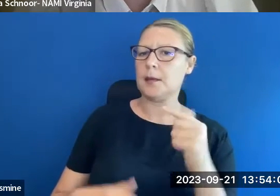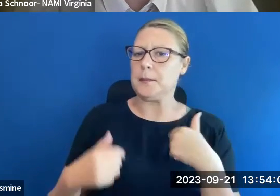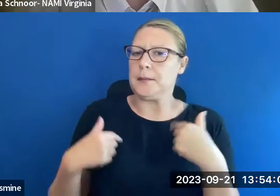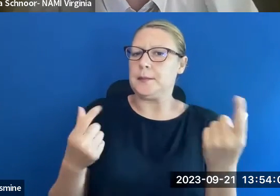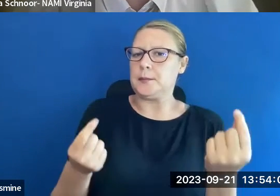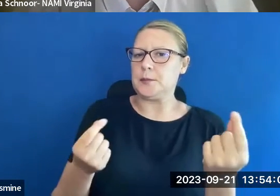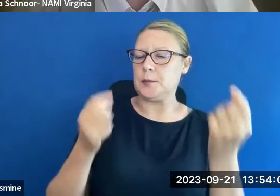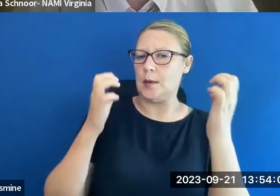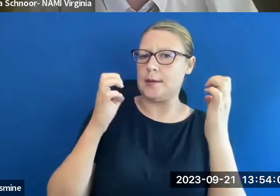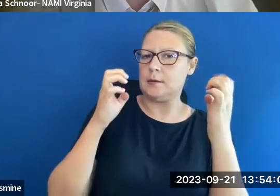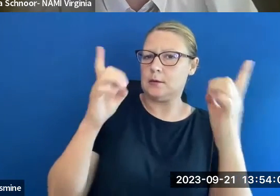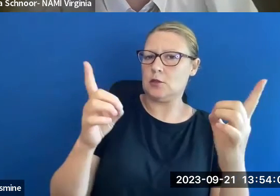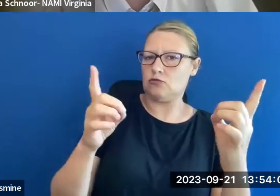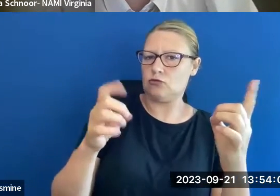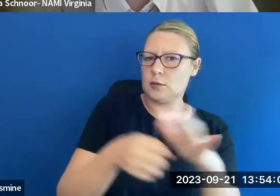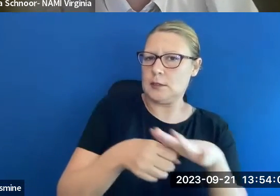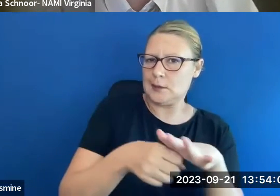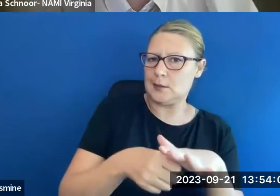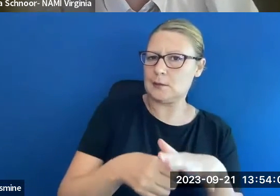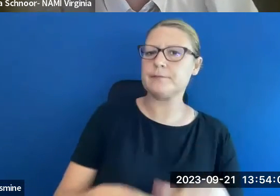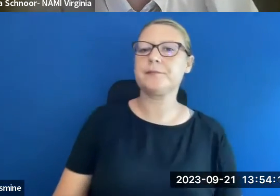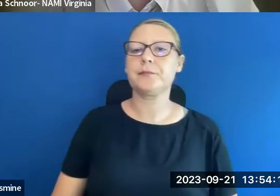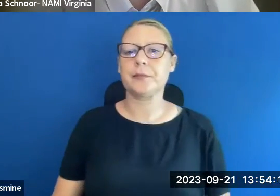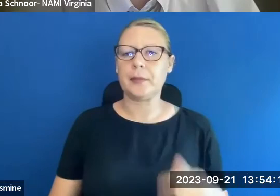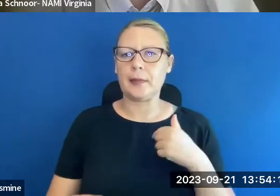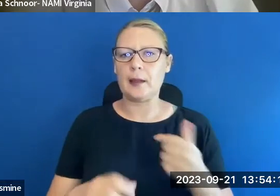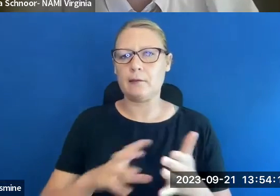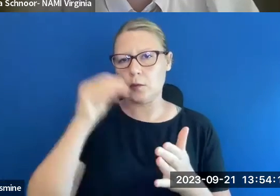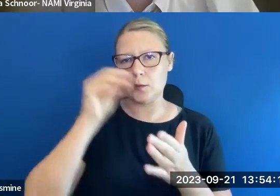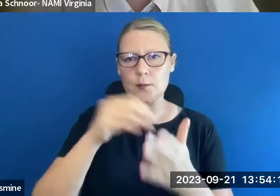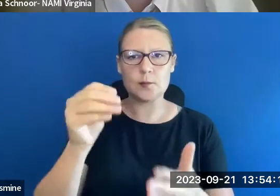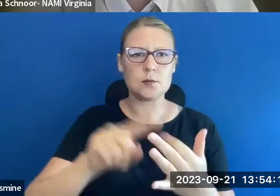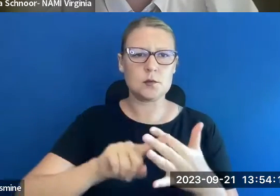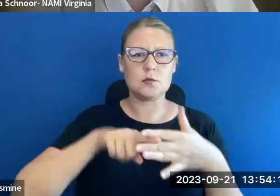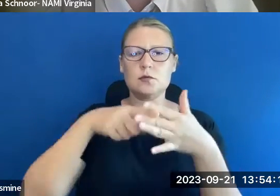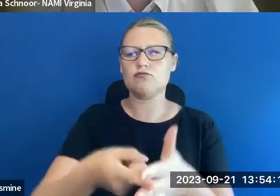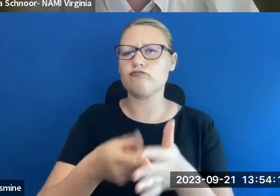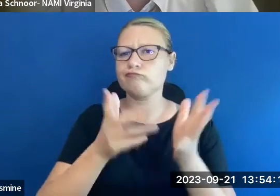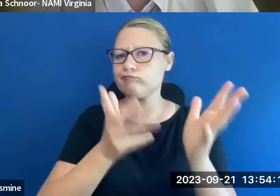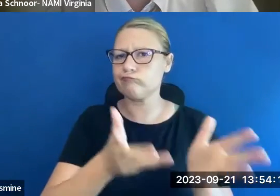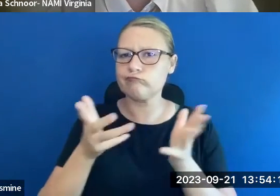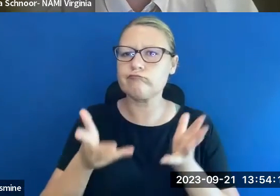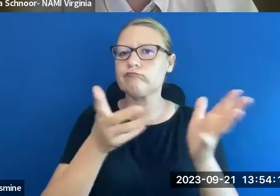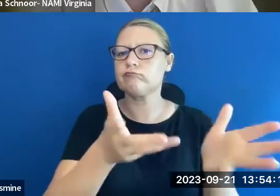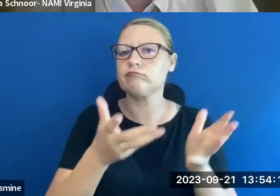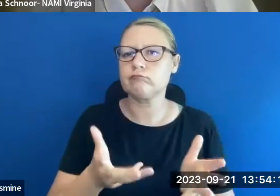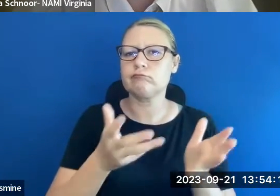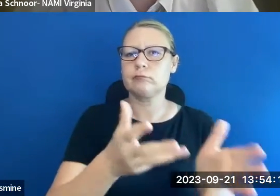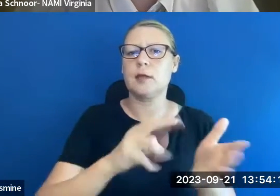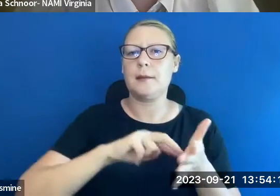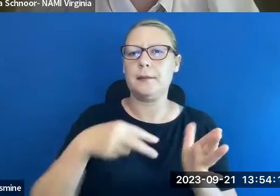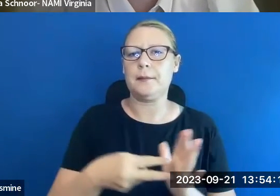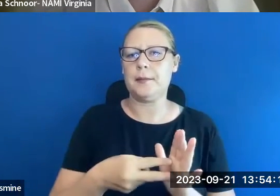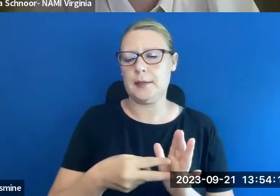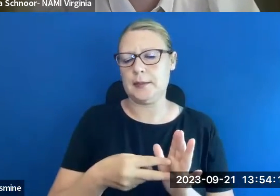sense. And what I have learned is that starting that dialogue often also means creating